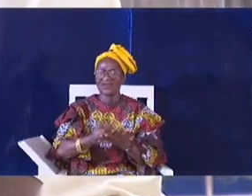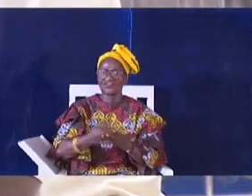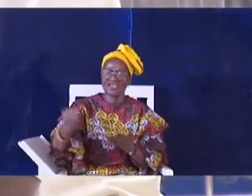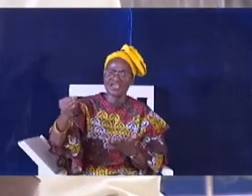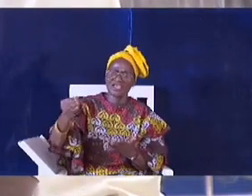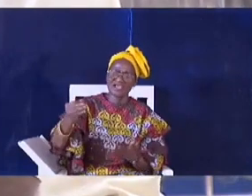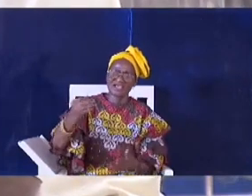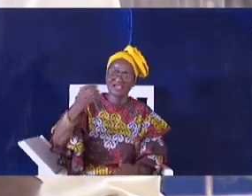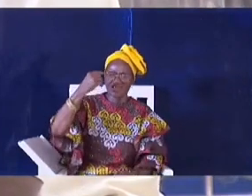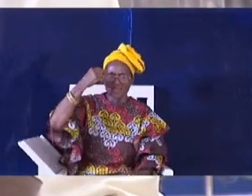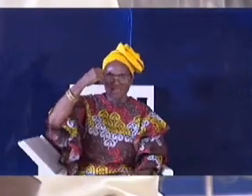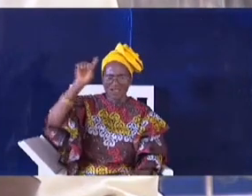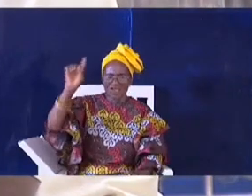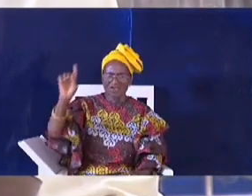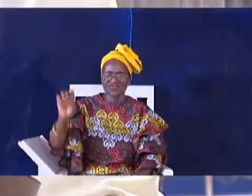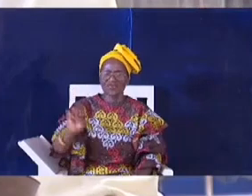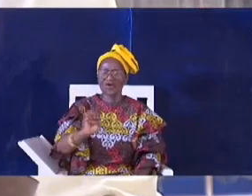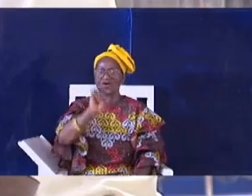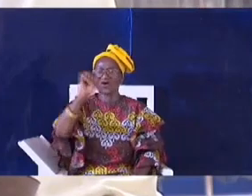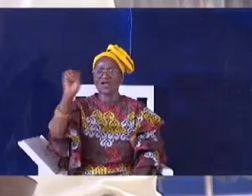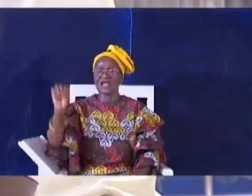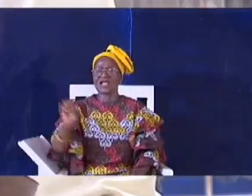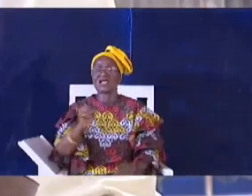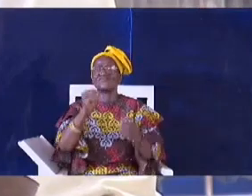Never fails